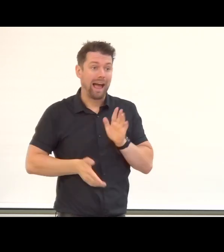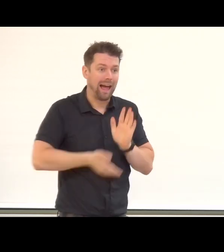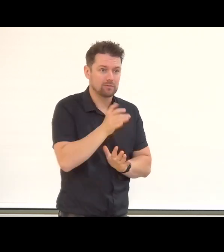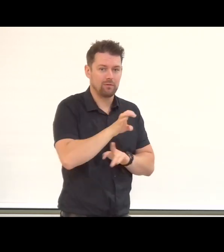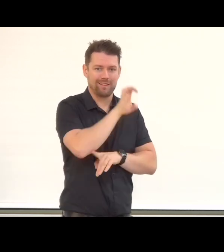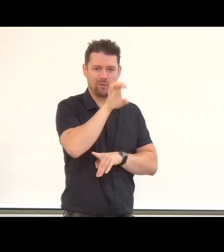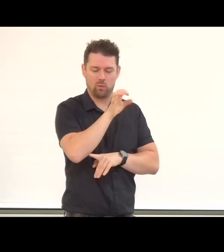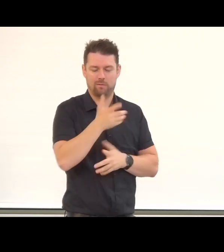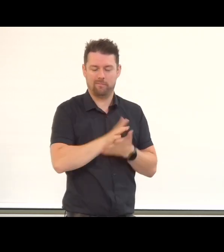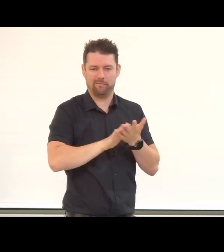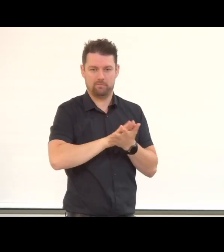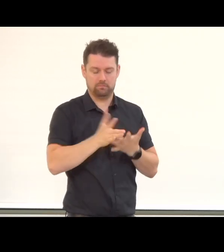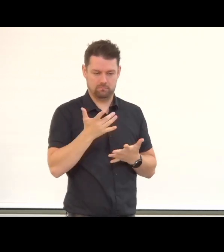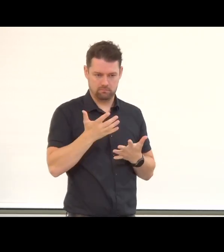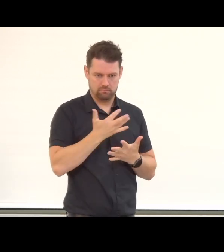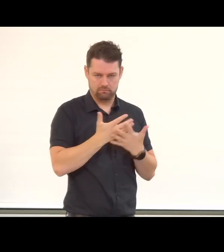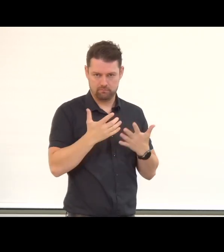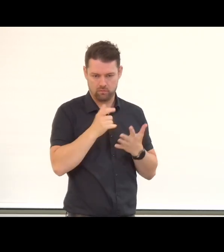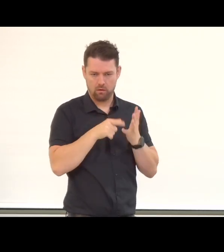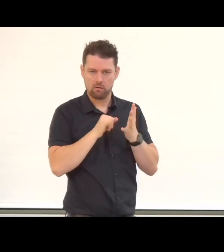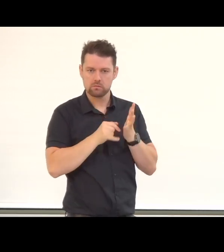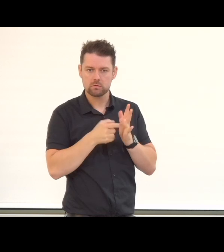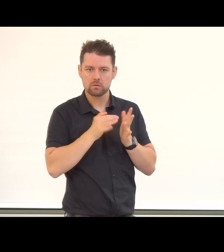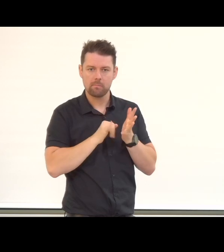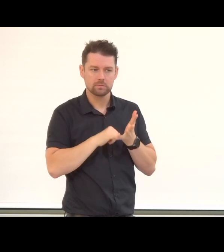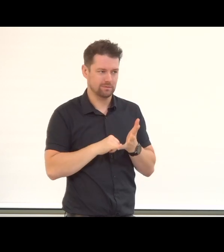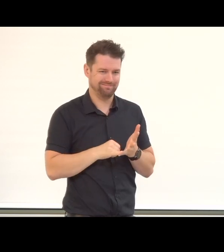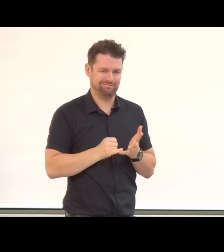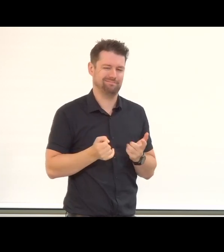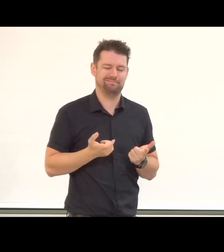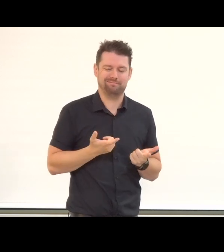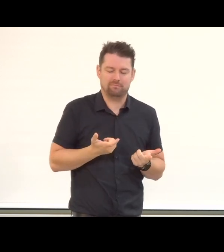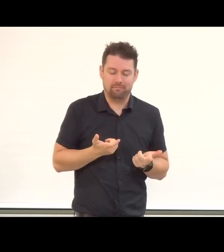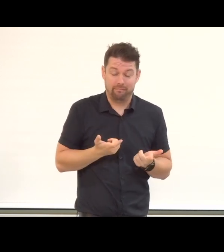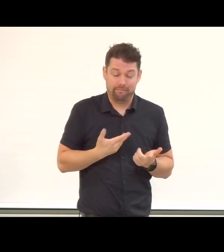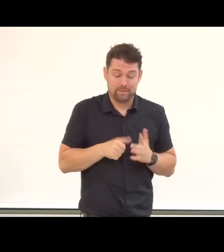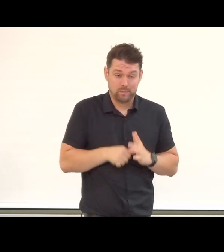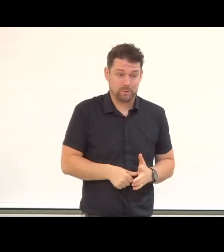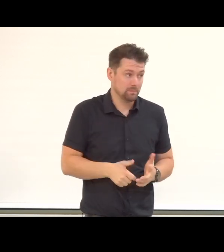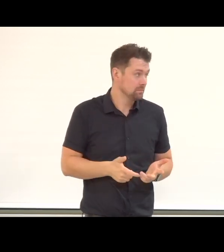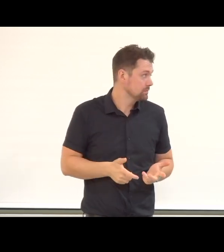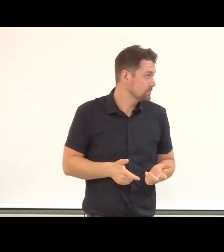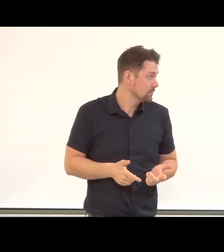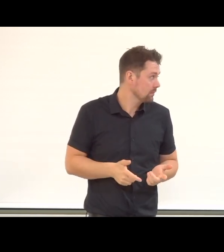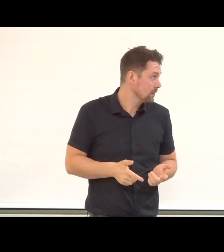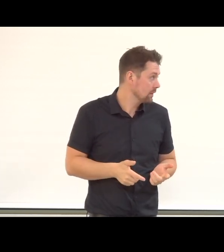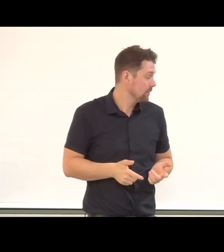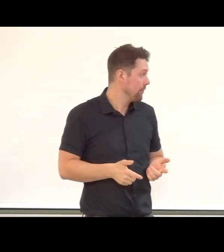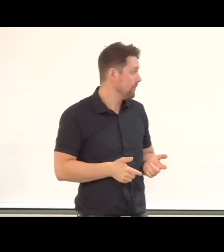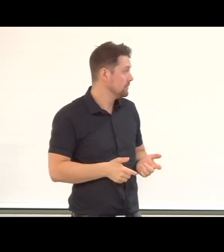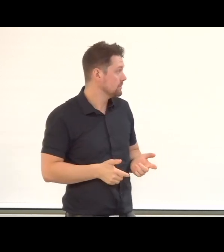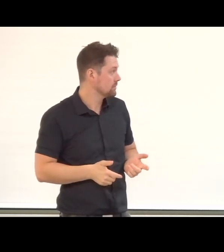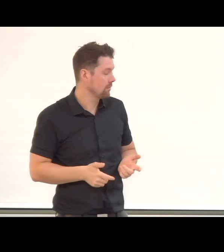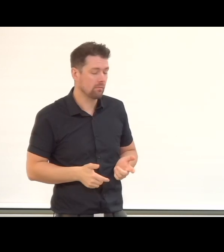have customs to follow and so on. We don't make our lives easier because of doing this. So this is, we have